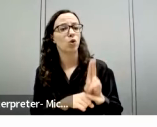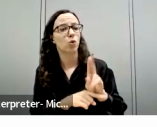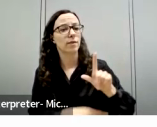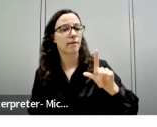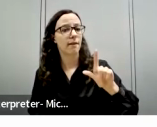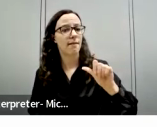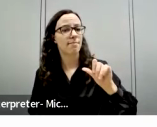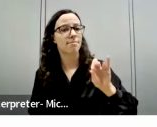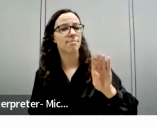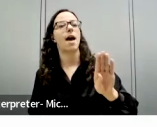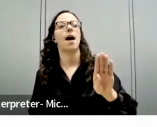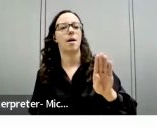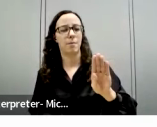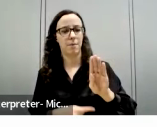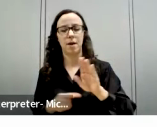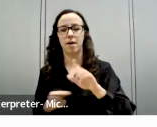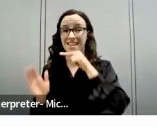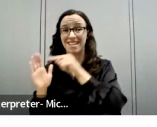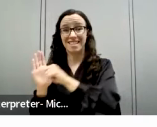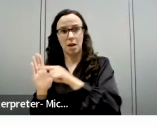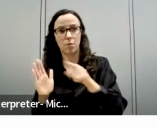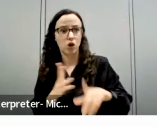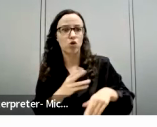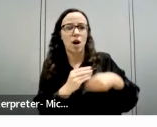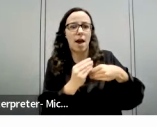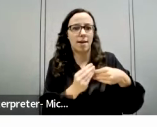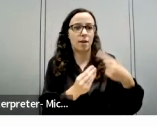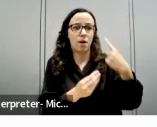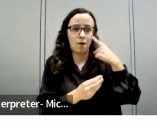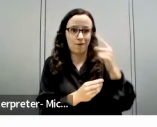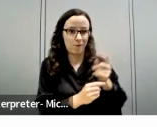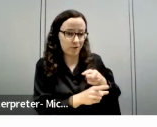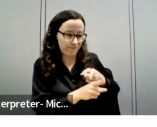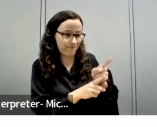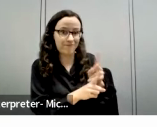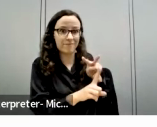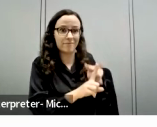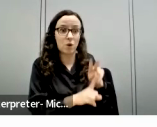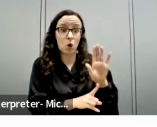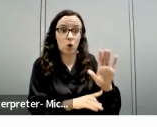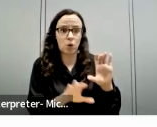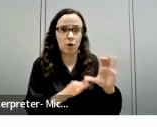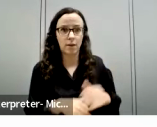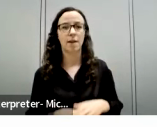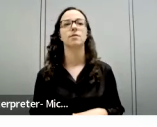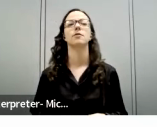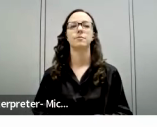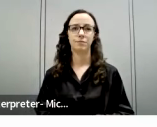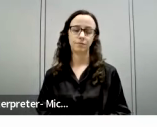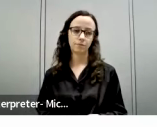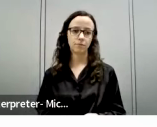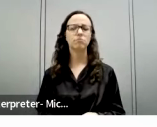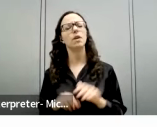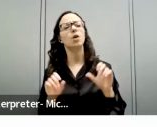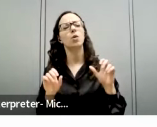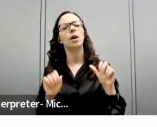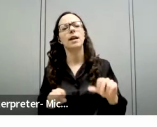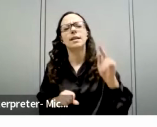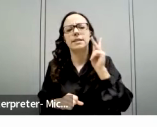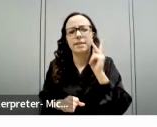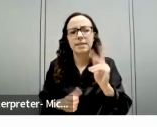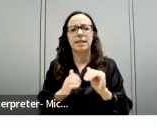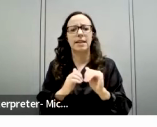class. So like I mentioned before, with adapting and remixing, sometimes it's kind of difficult to do one